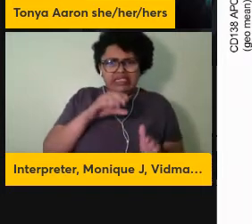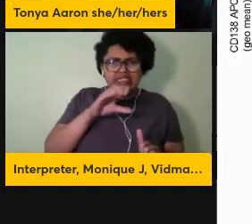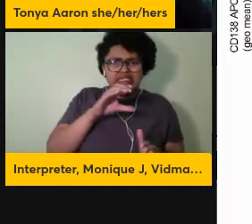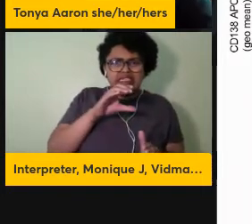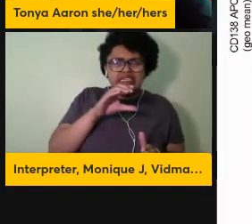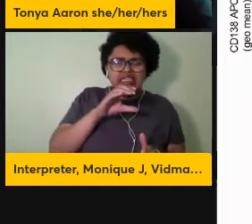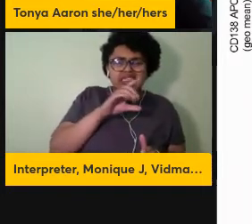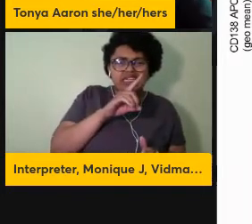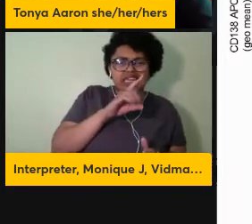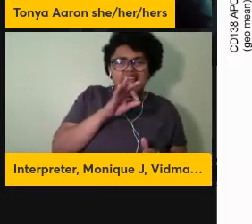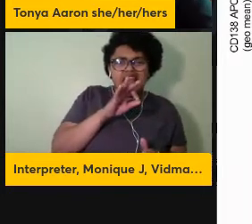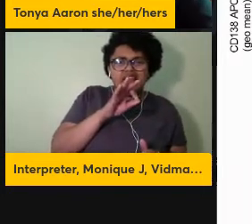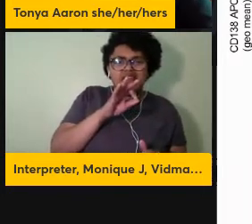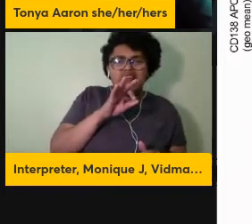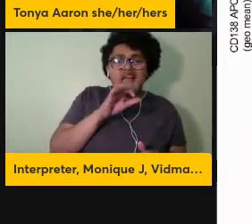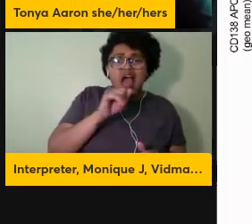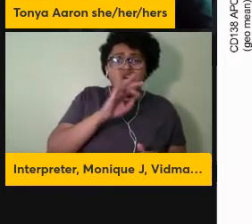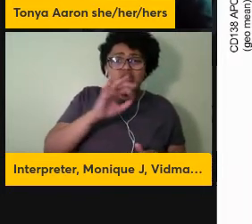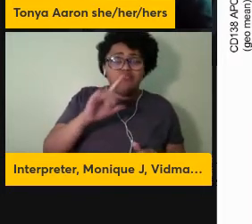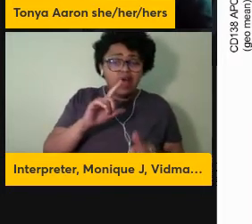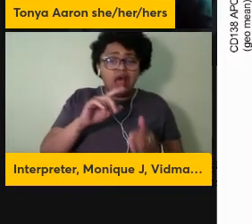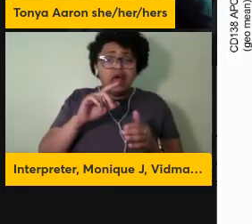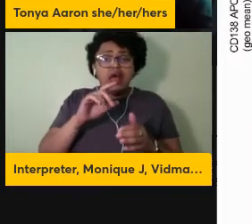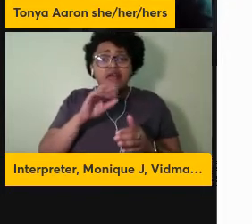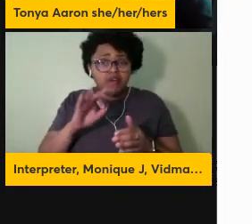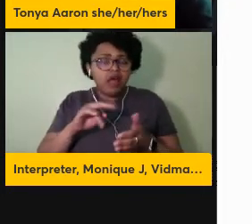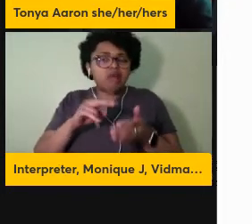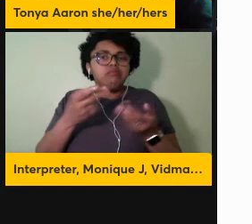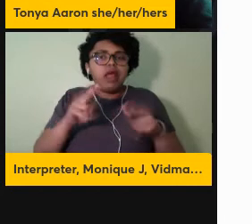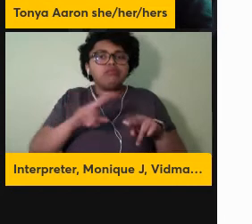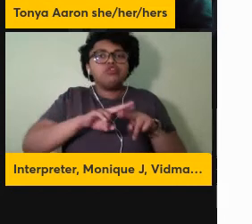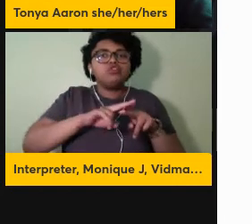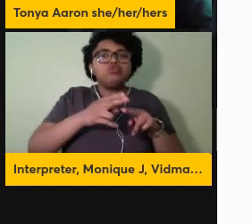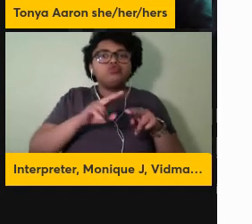bone marrow ASCs in a cell extrinsic fashion.